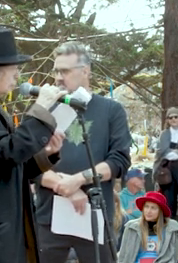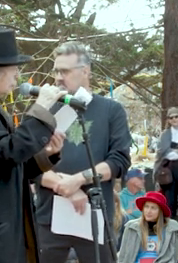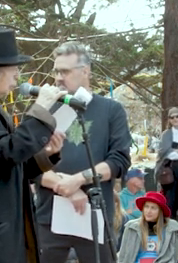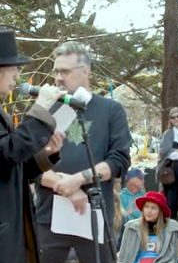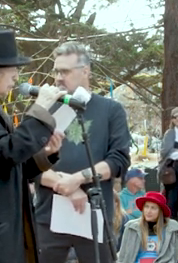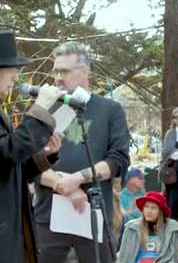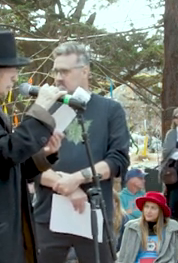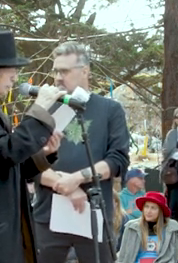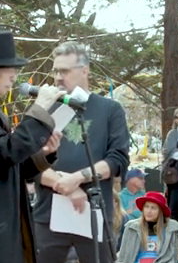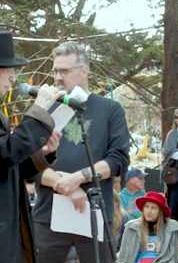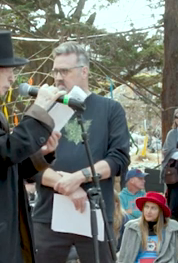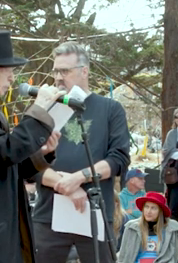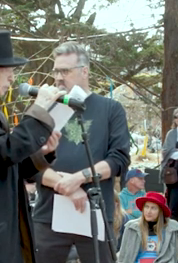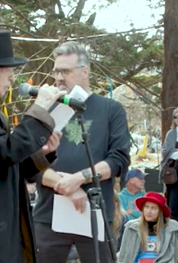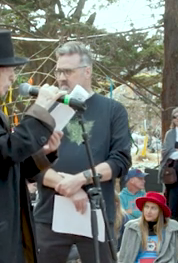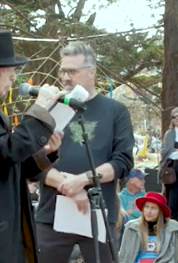Tina Moulton,